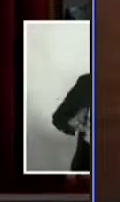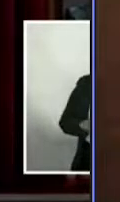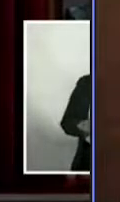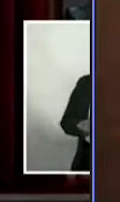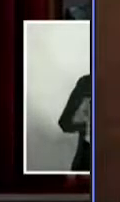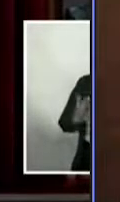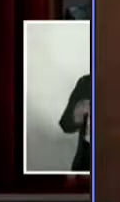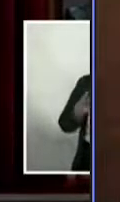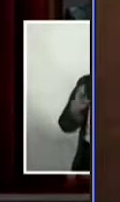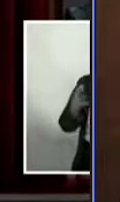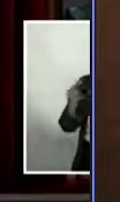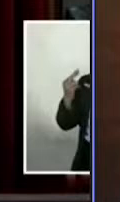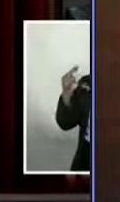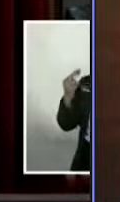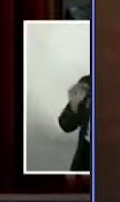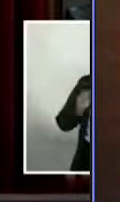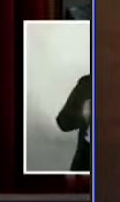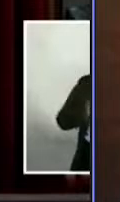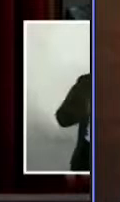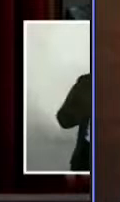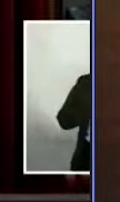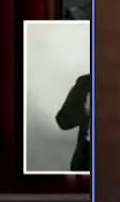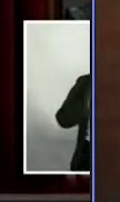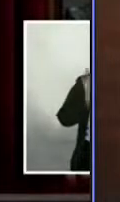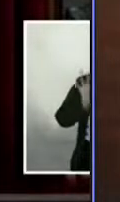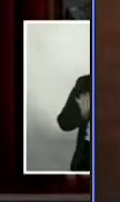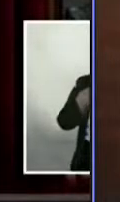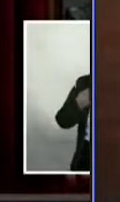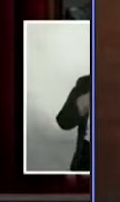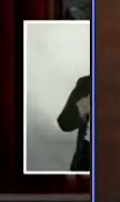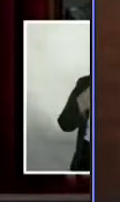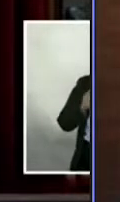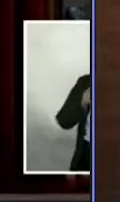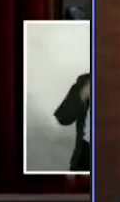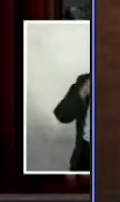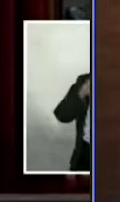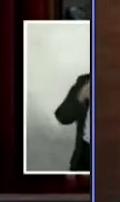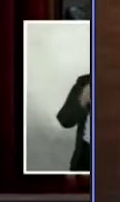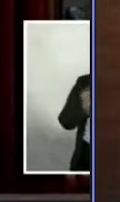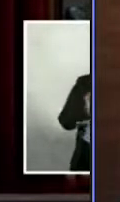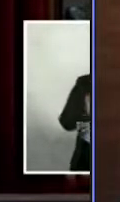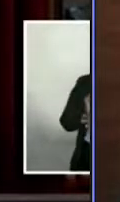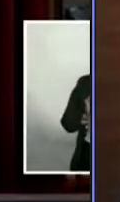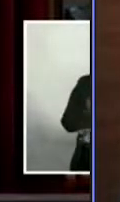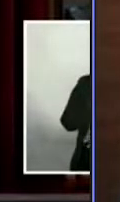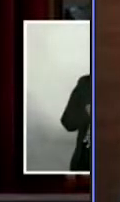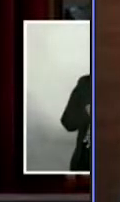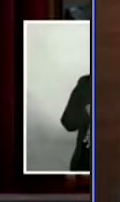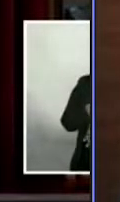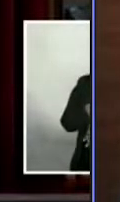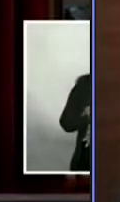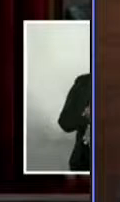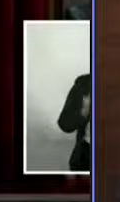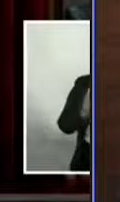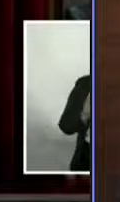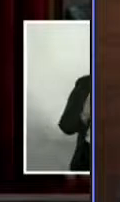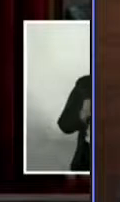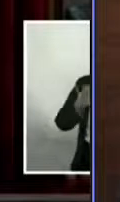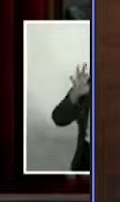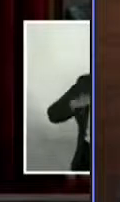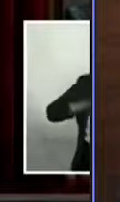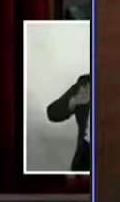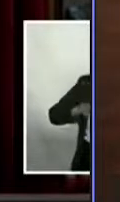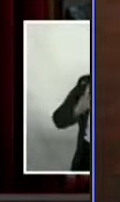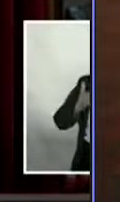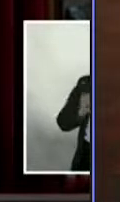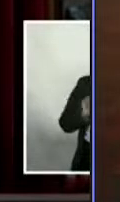achieve 100% of the planned targets of this program. It is worth mentioning that the recent floods were the main contributor to some of the challenges that were